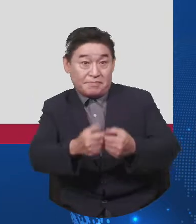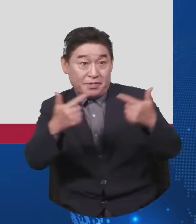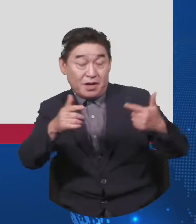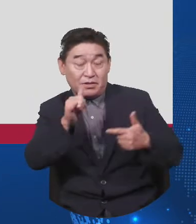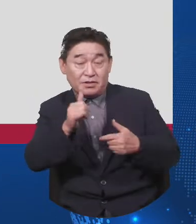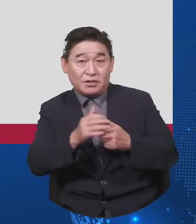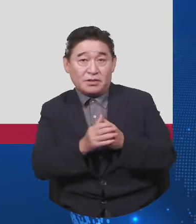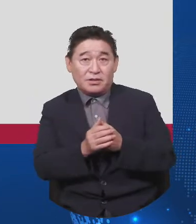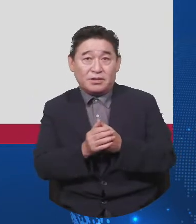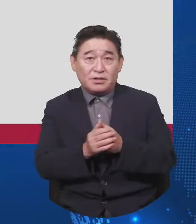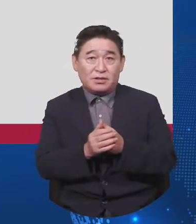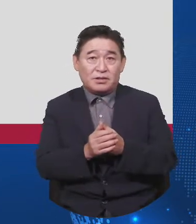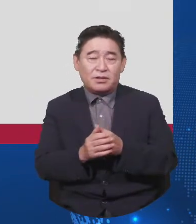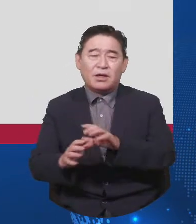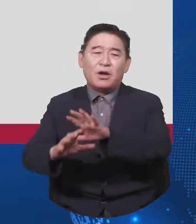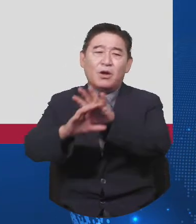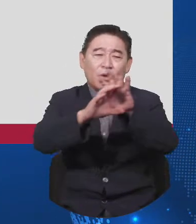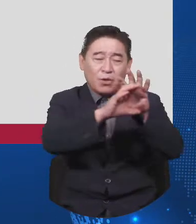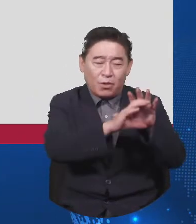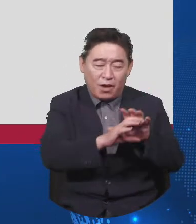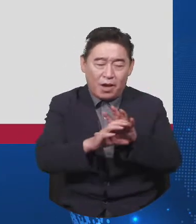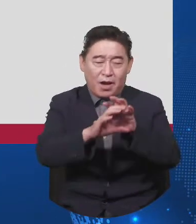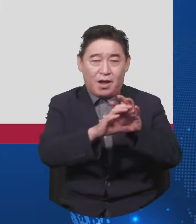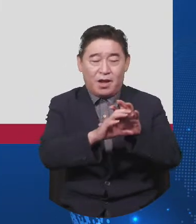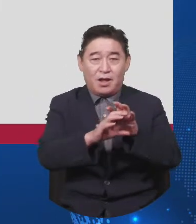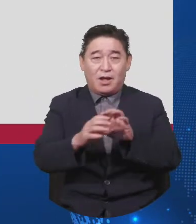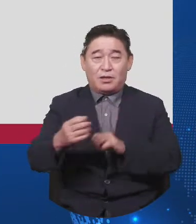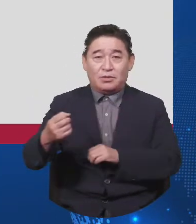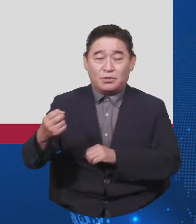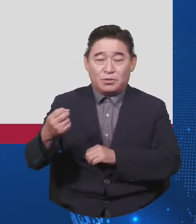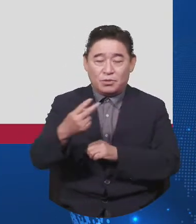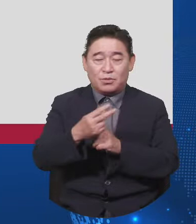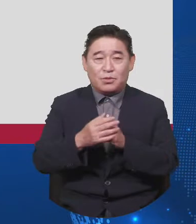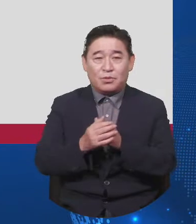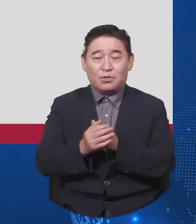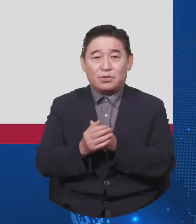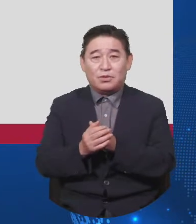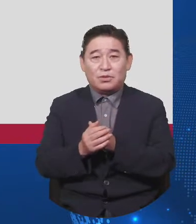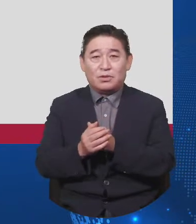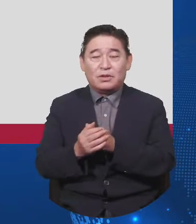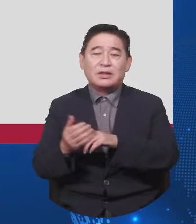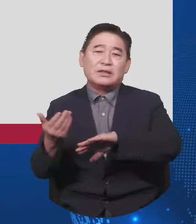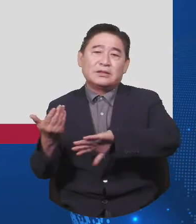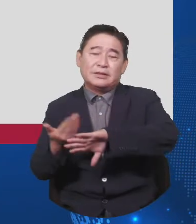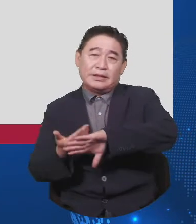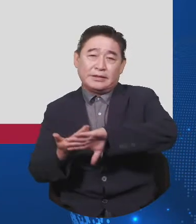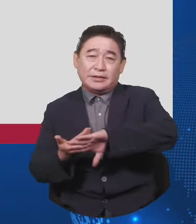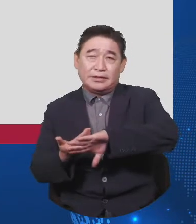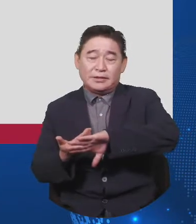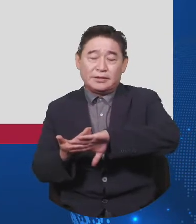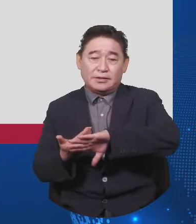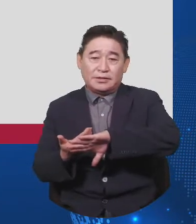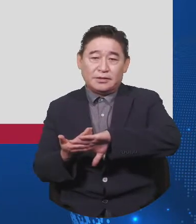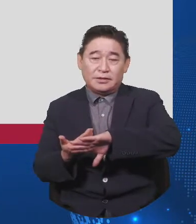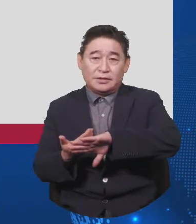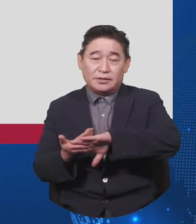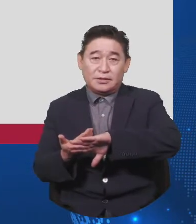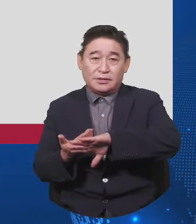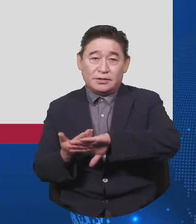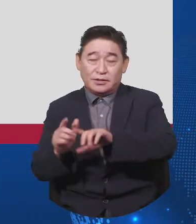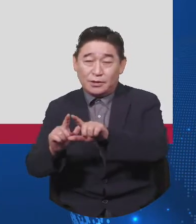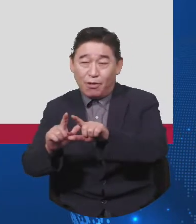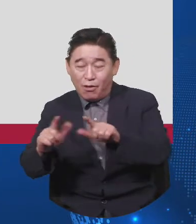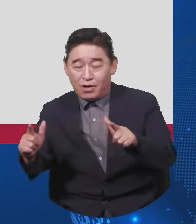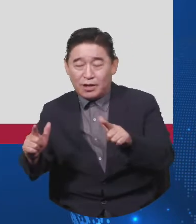elements related to it. We have also some specific elements like in-donor